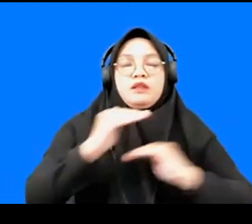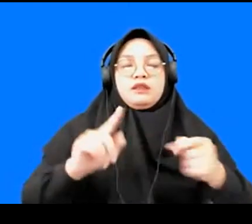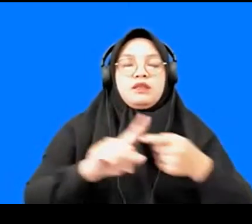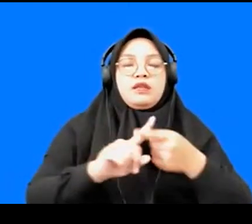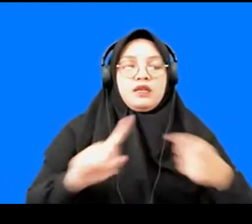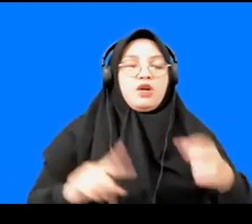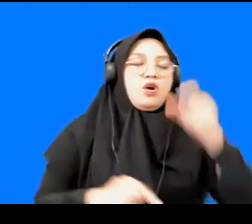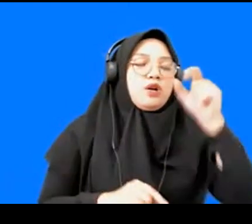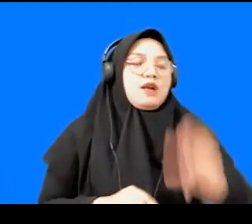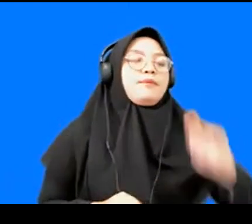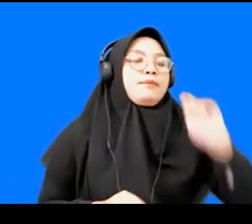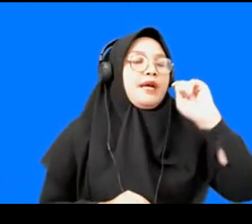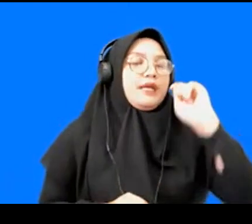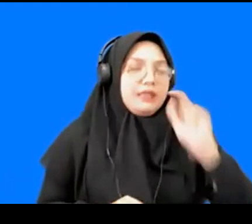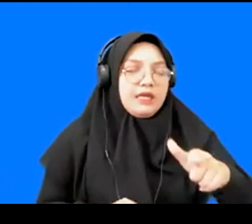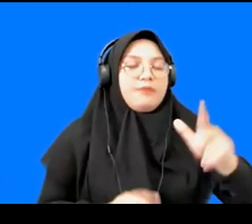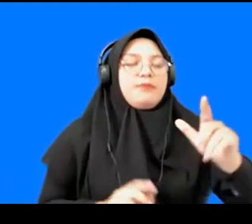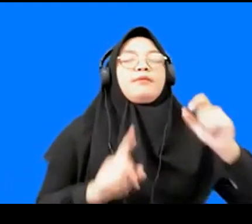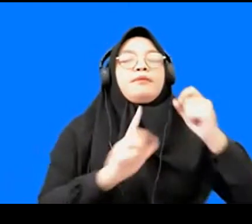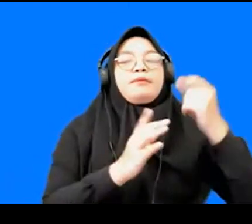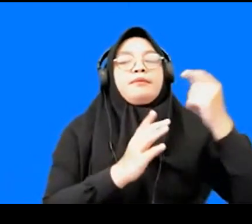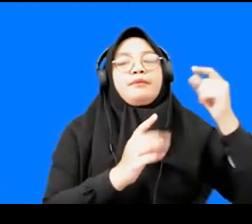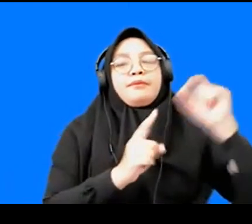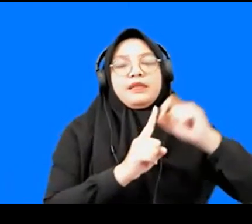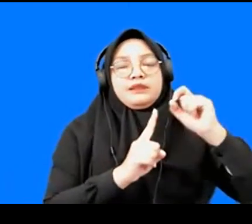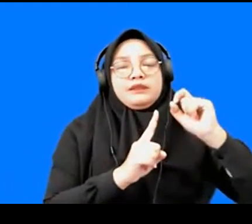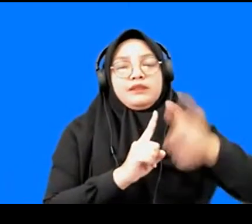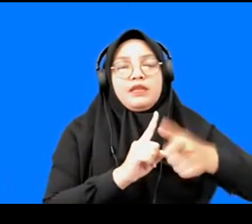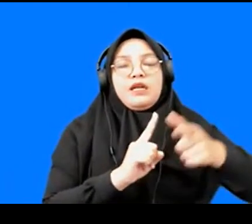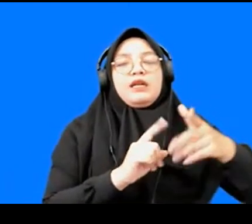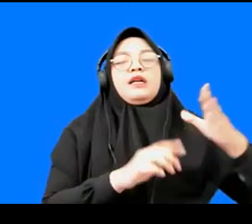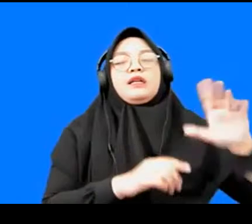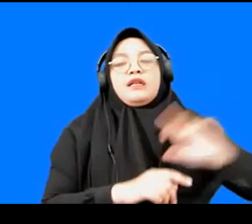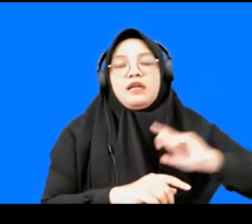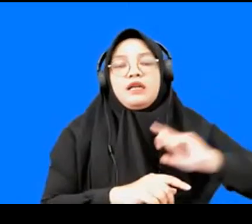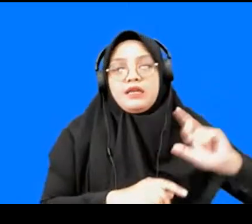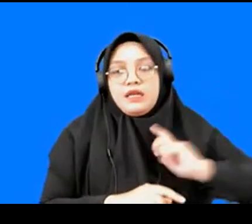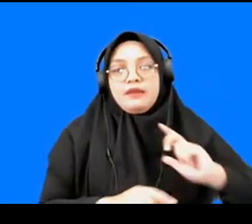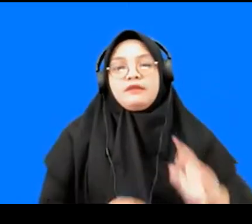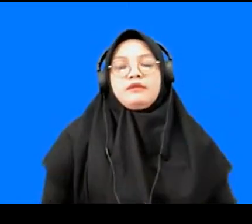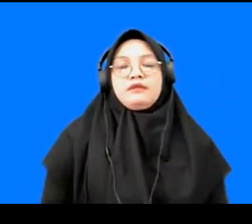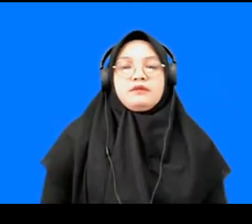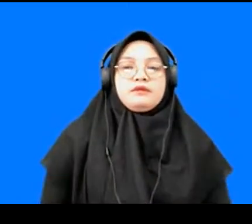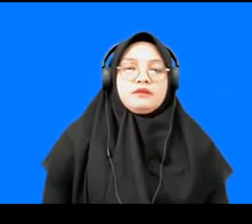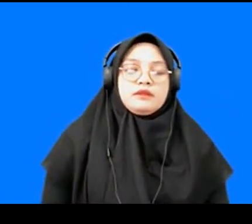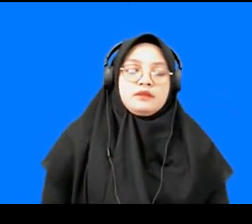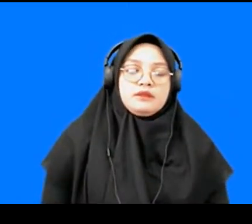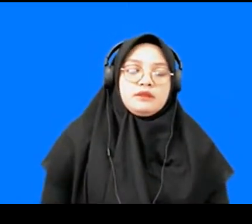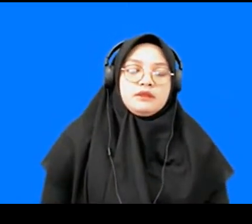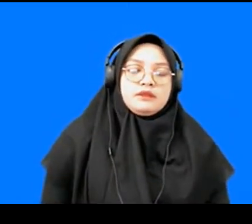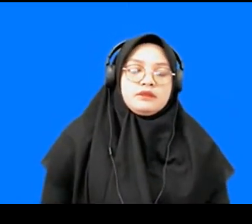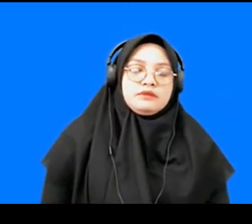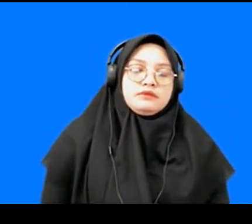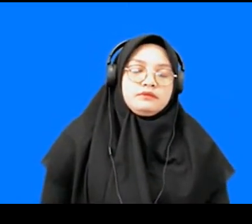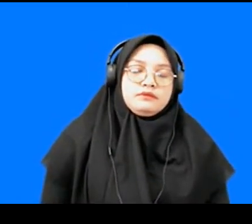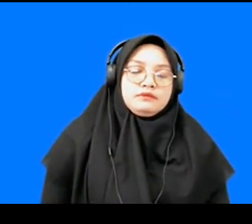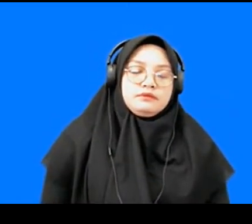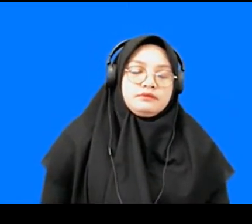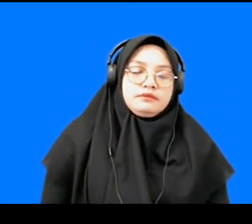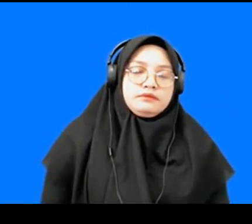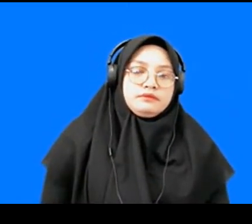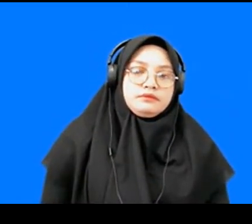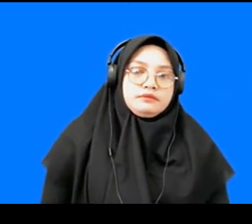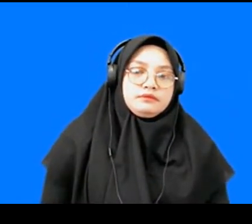wealth tax for school, wealth tax for school. So when the tax revenue from the wealth tax is distributed for